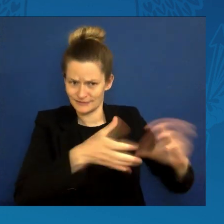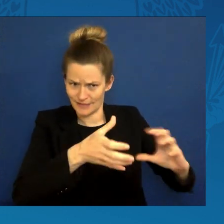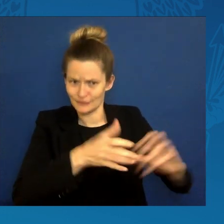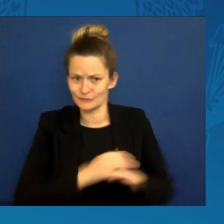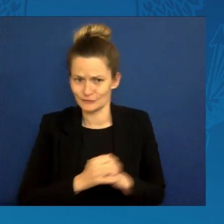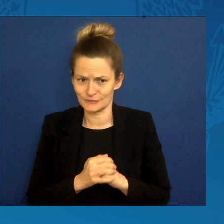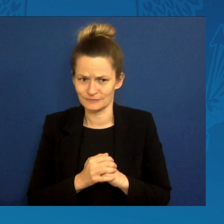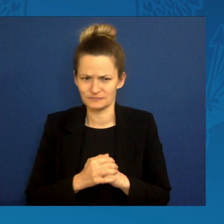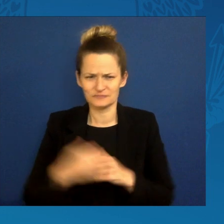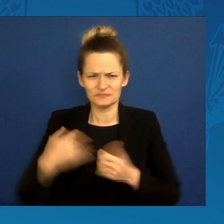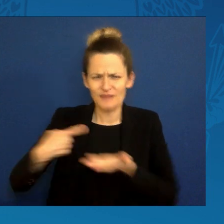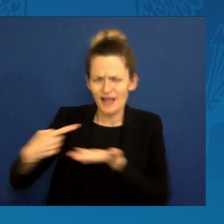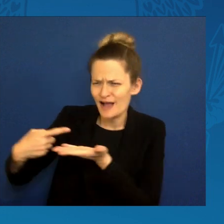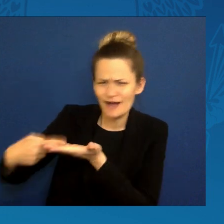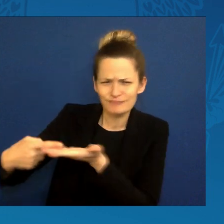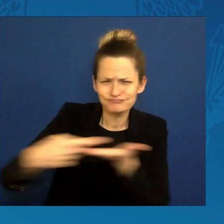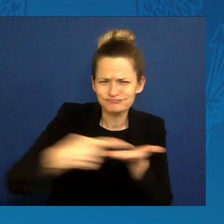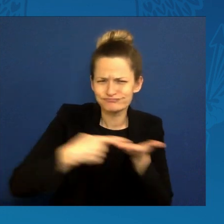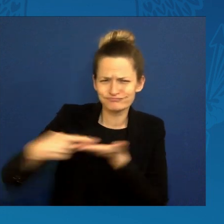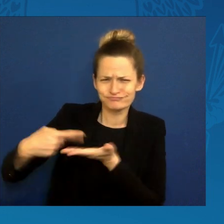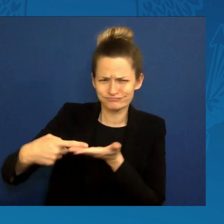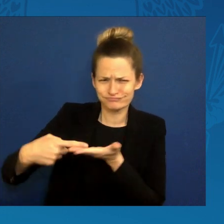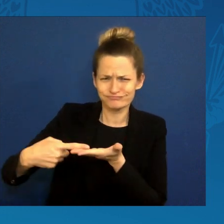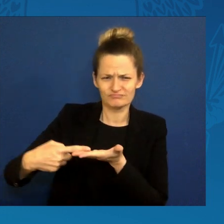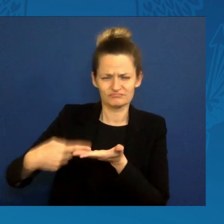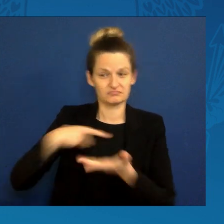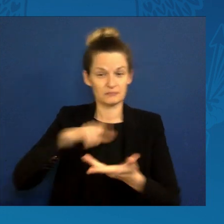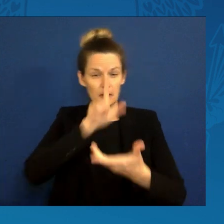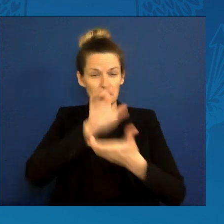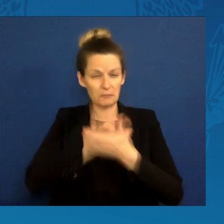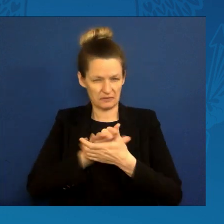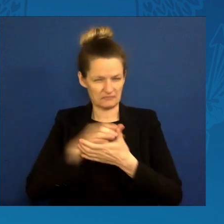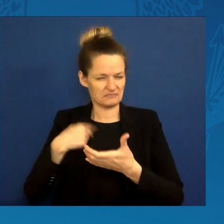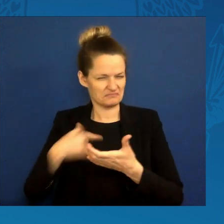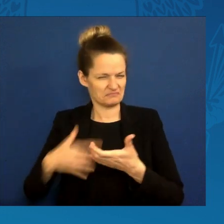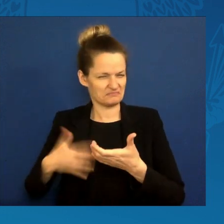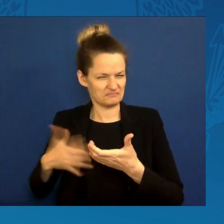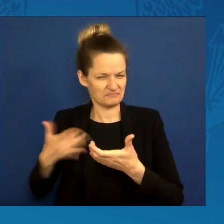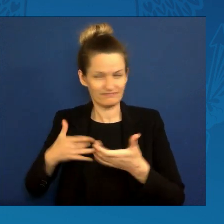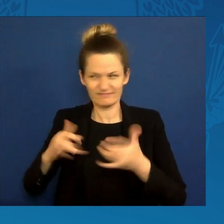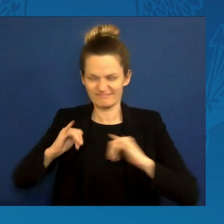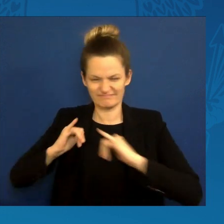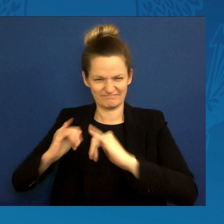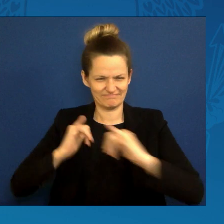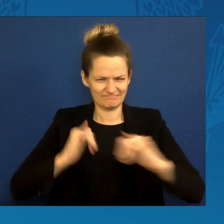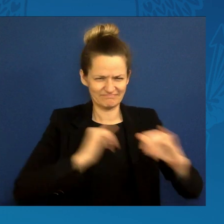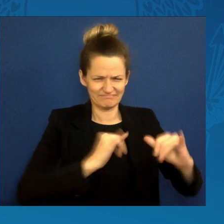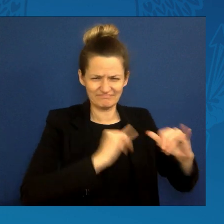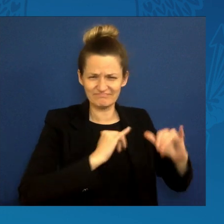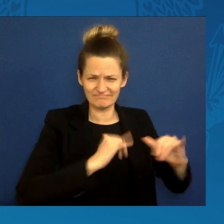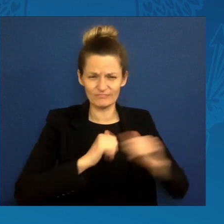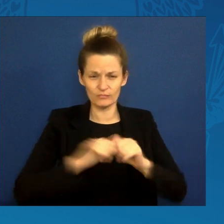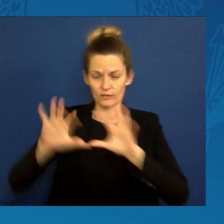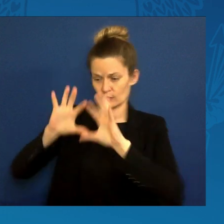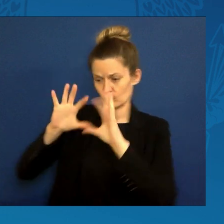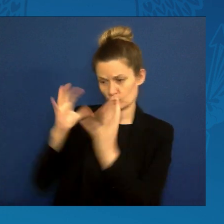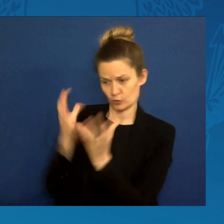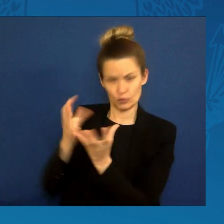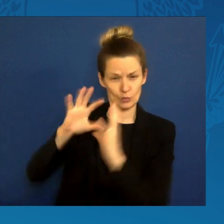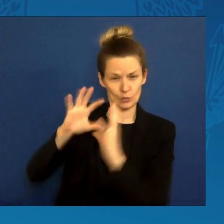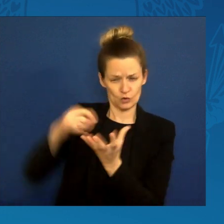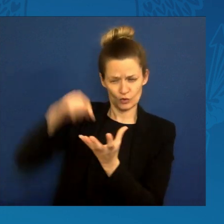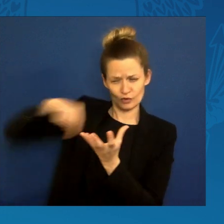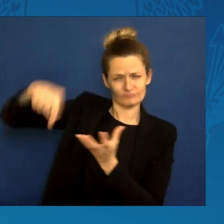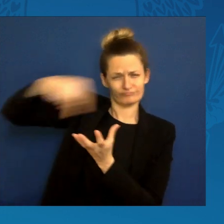is increasingly more interconnected and interdependent. That is especially true when it comes to the climate